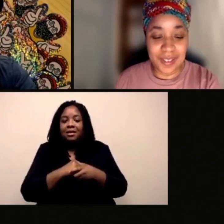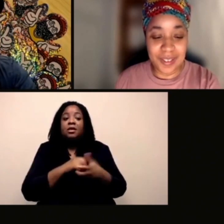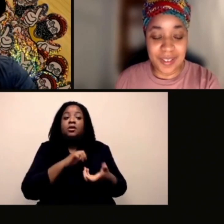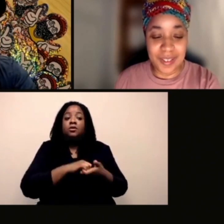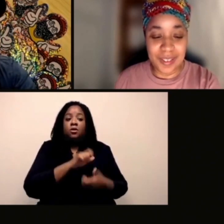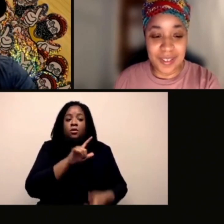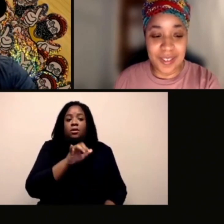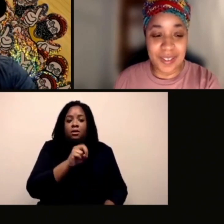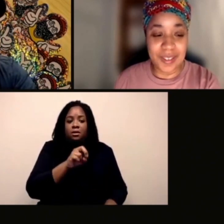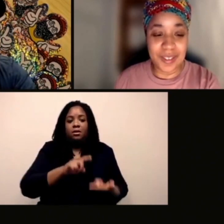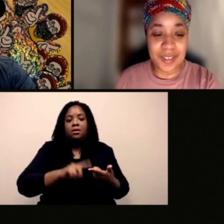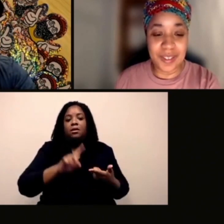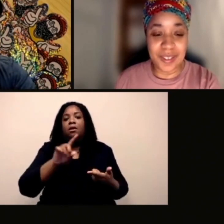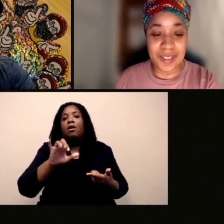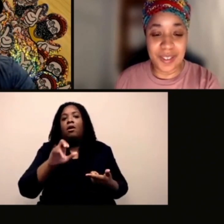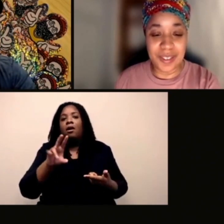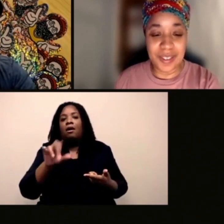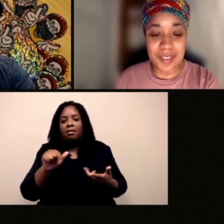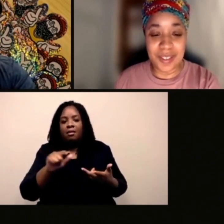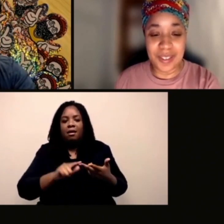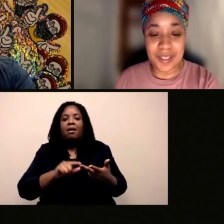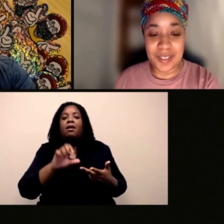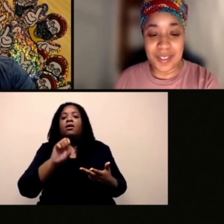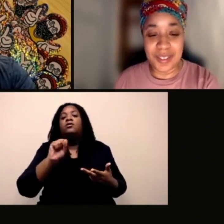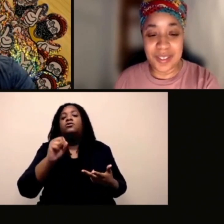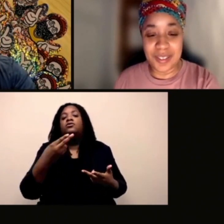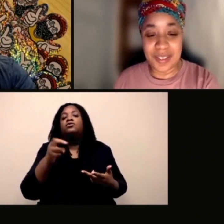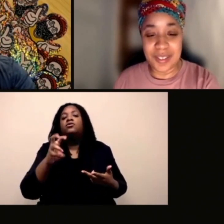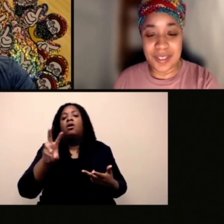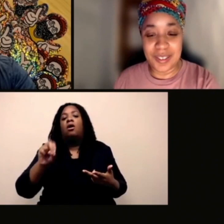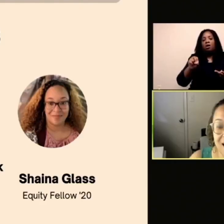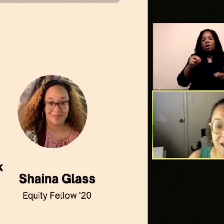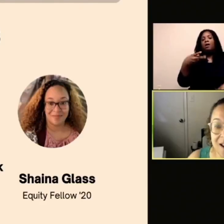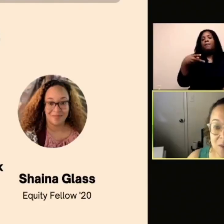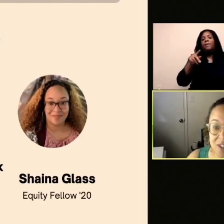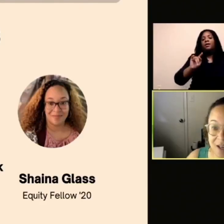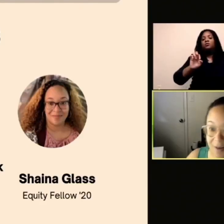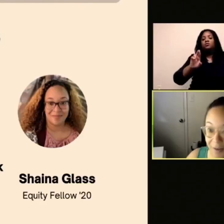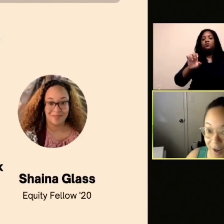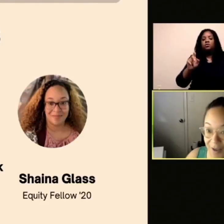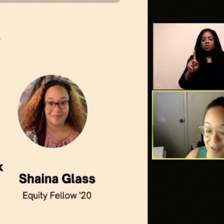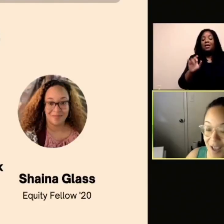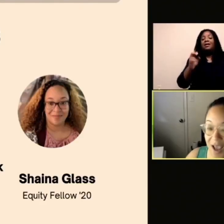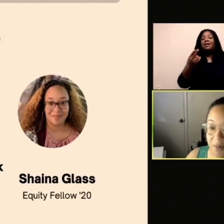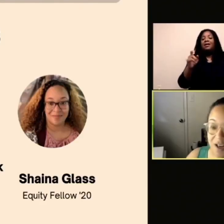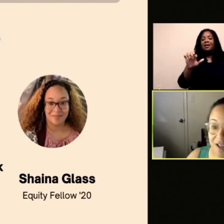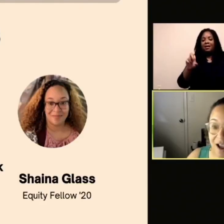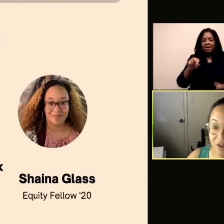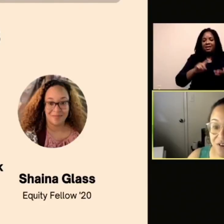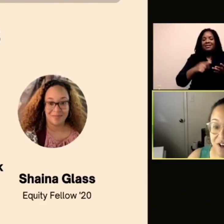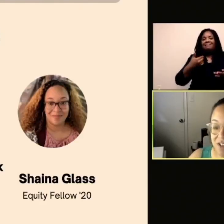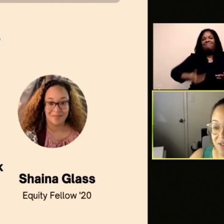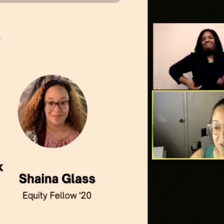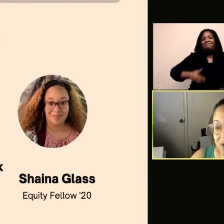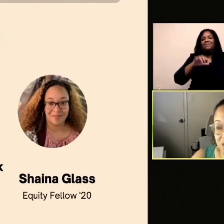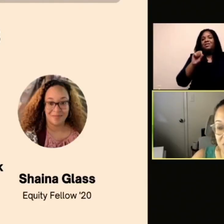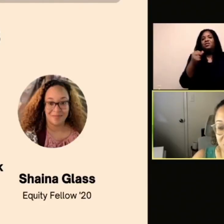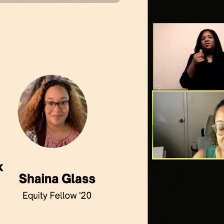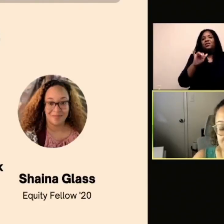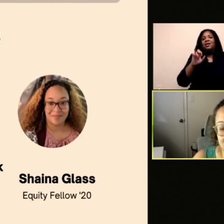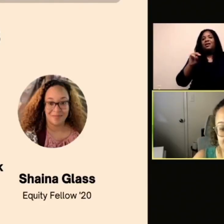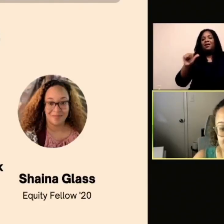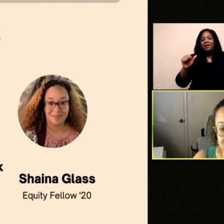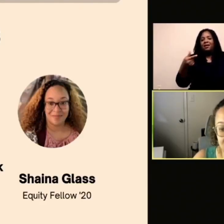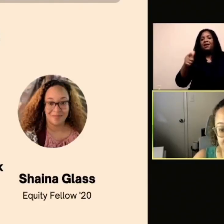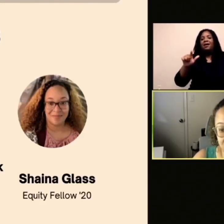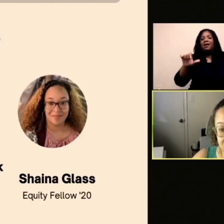Tynes, Carla, Neely, Shawn, Patrick, Higgins, and I am Shaina Glass. I'm going to allow for each of them to